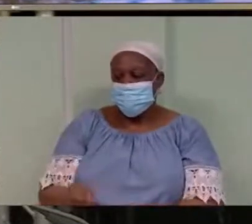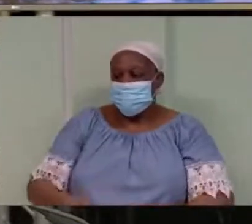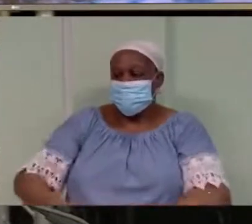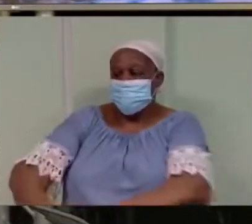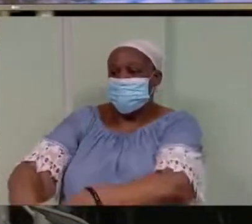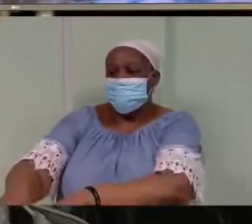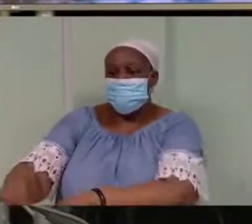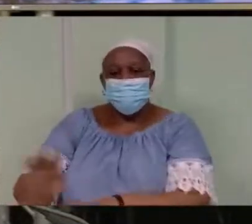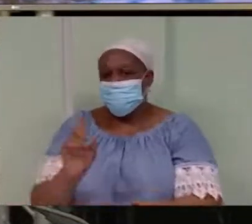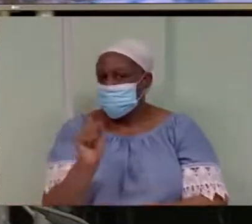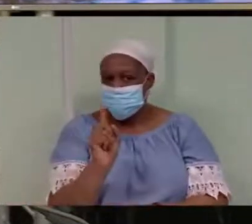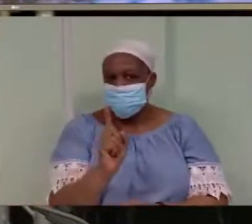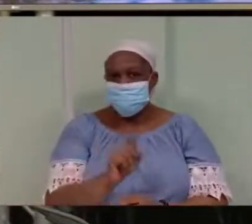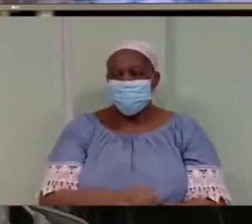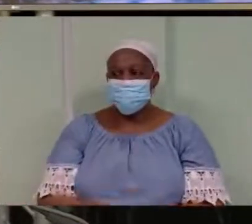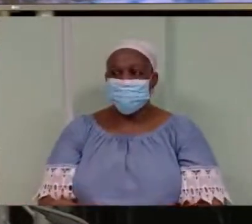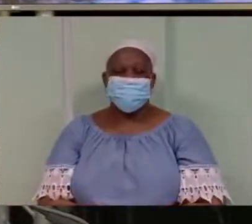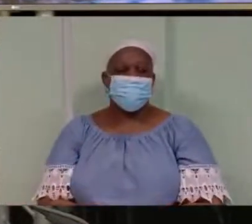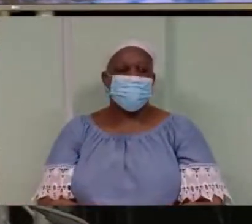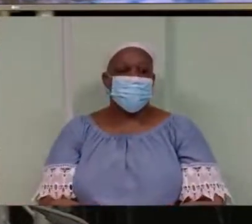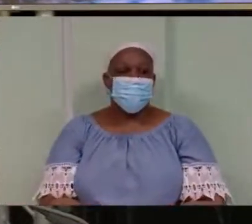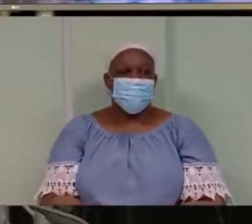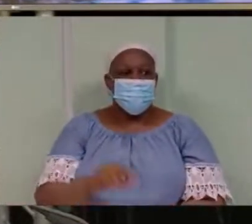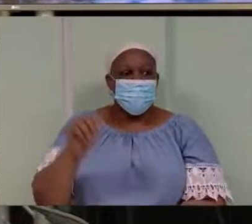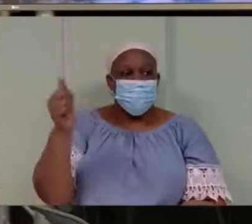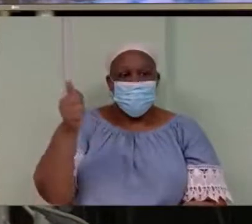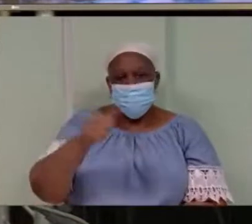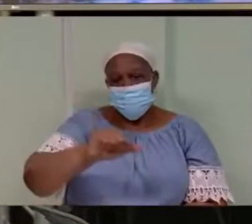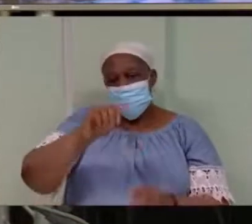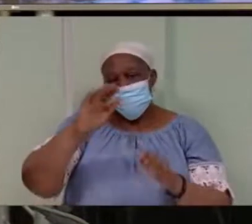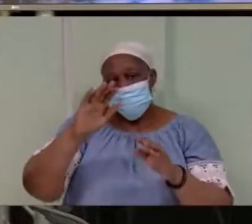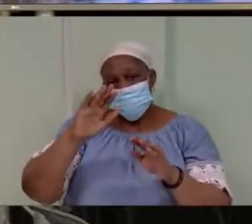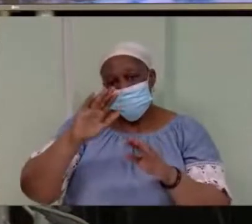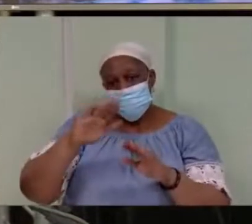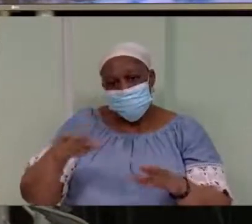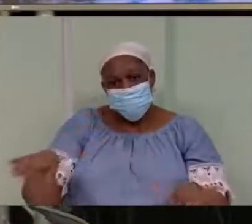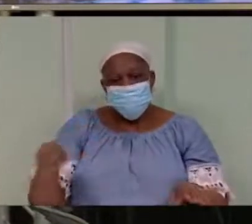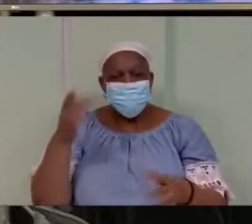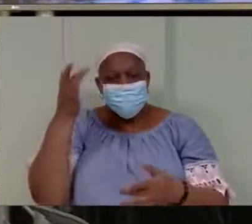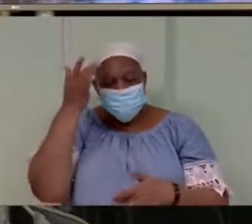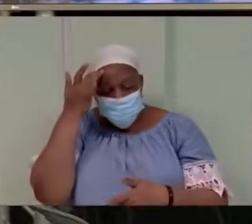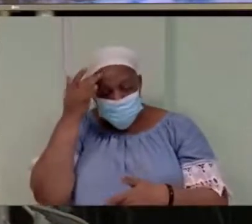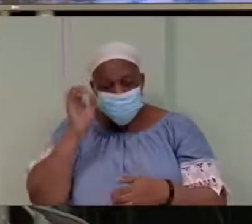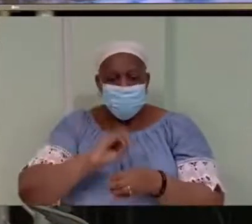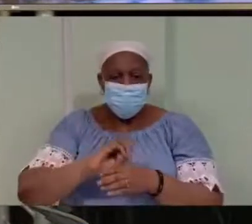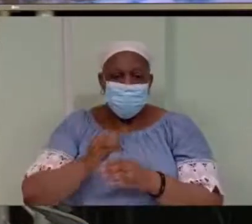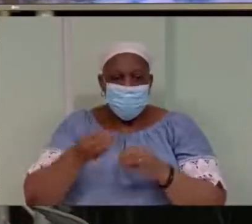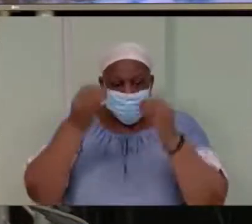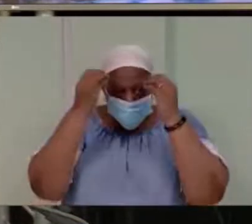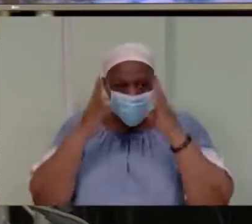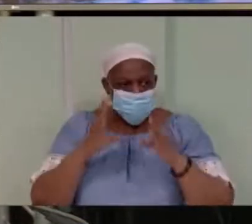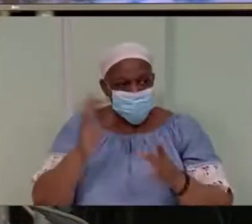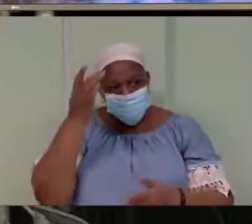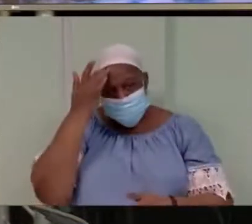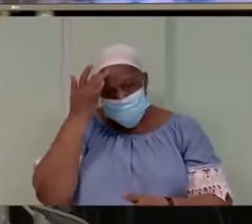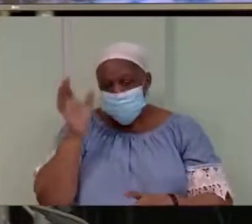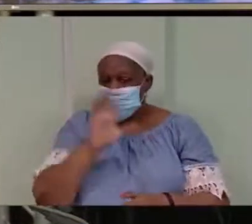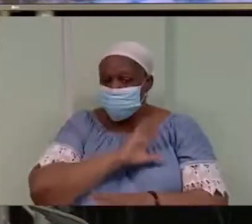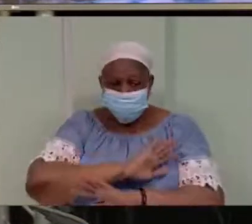visibly sick or ill staff member or child will not be allowed entry into the